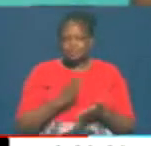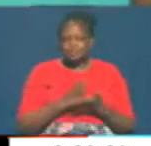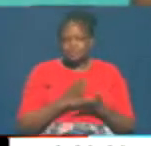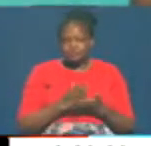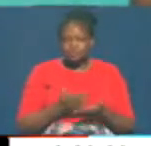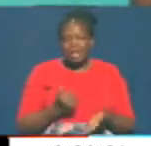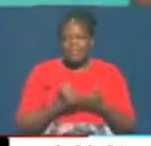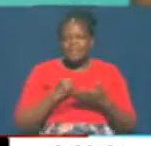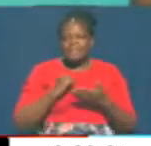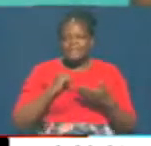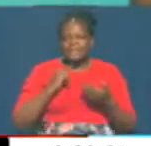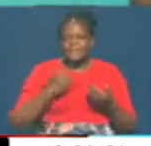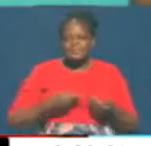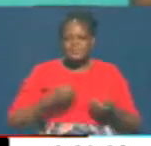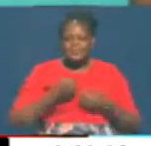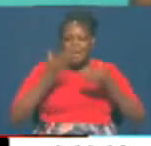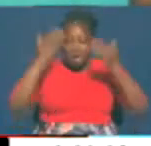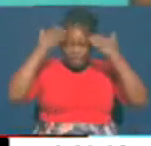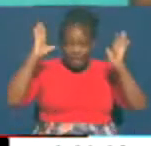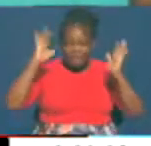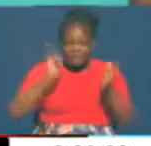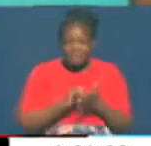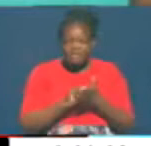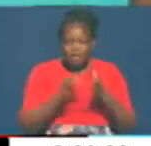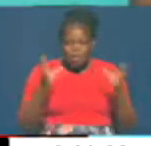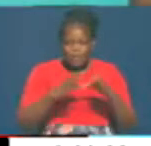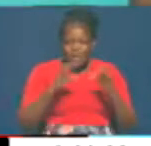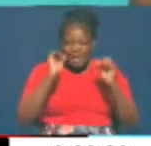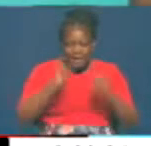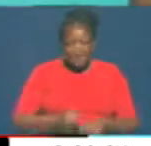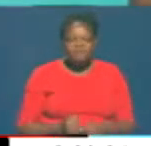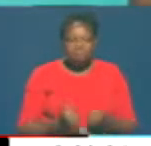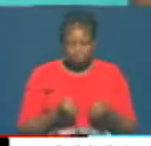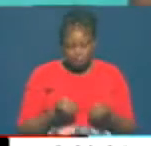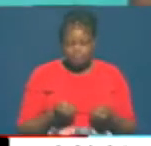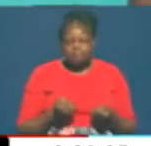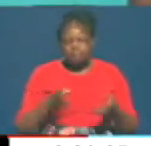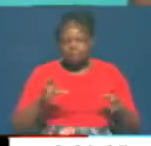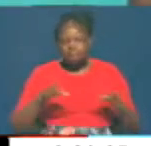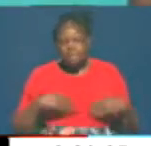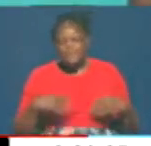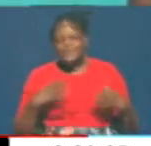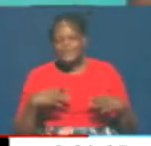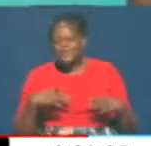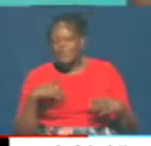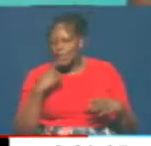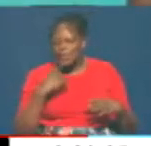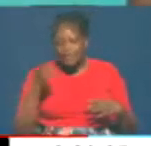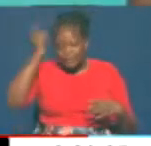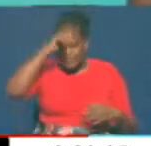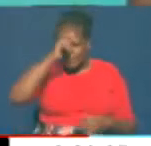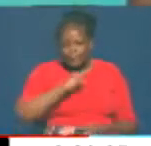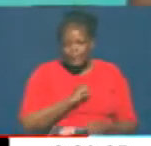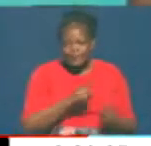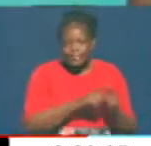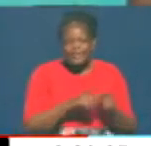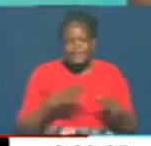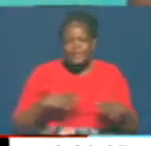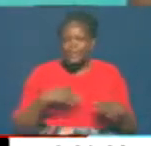awareness so that the community can be able to accept back our graduates as people who have